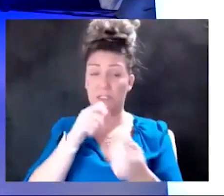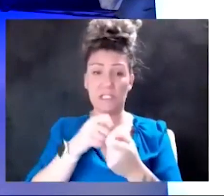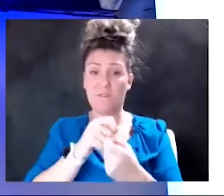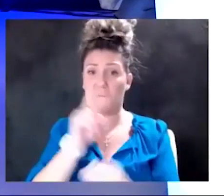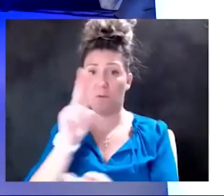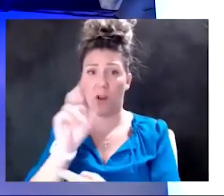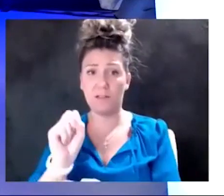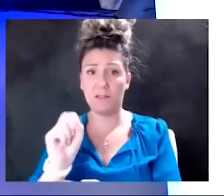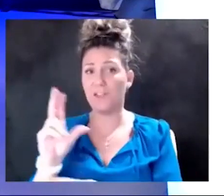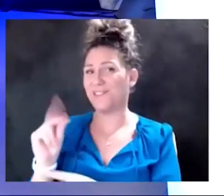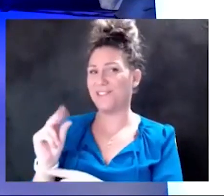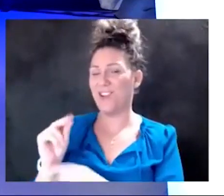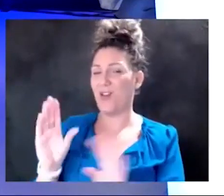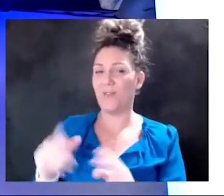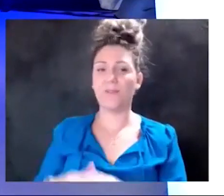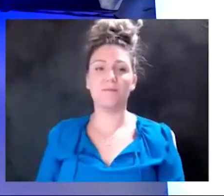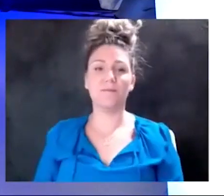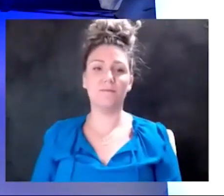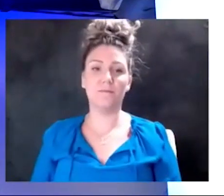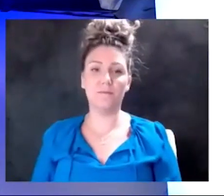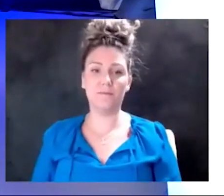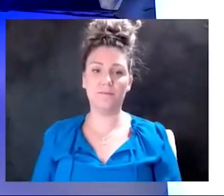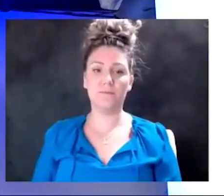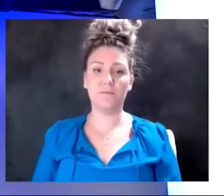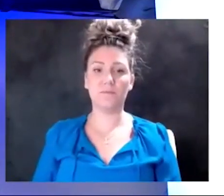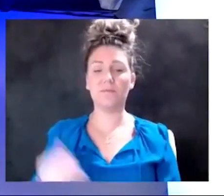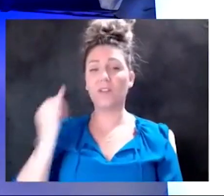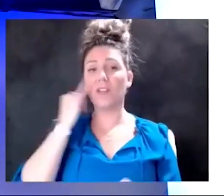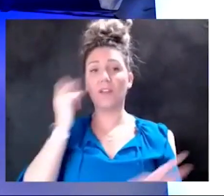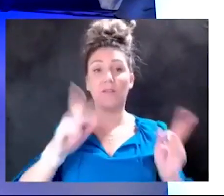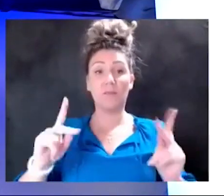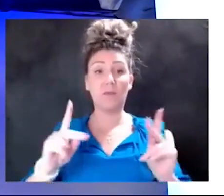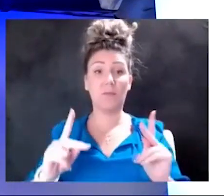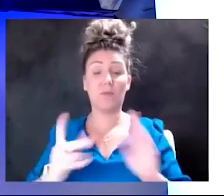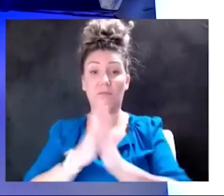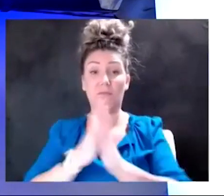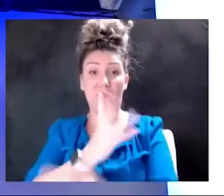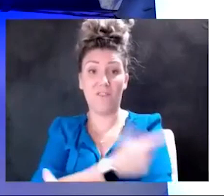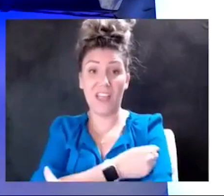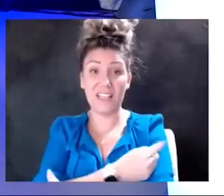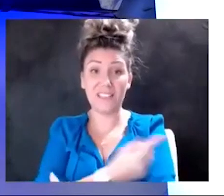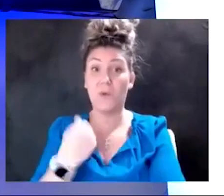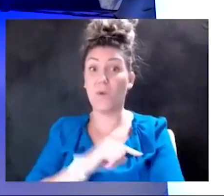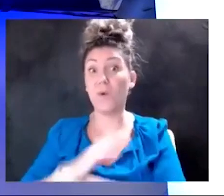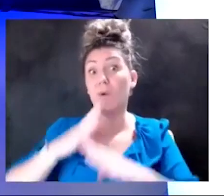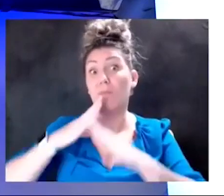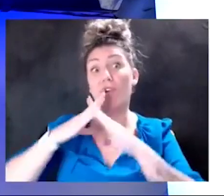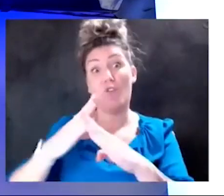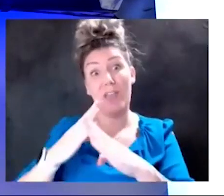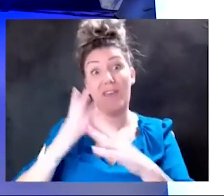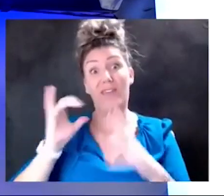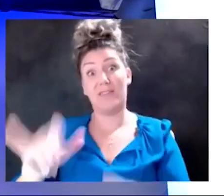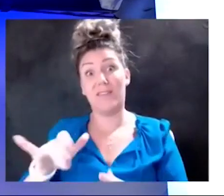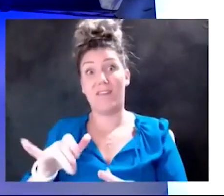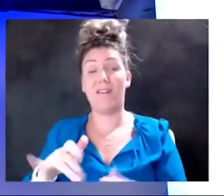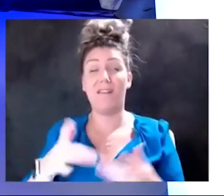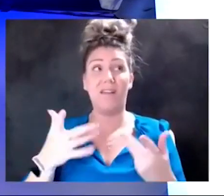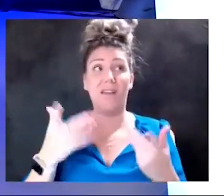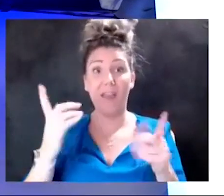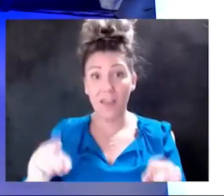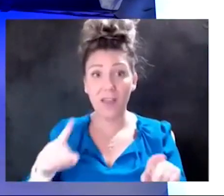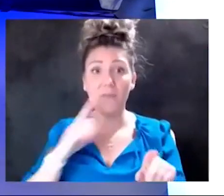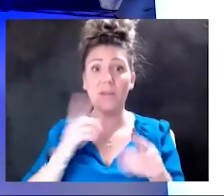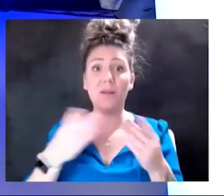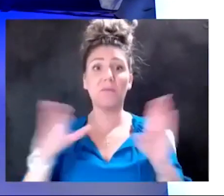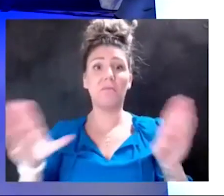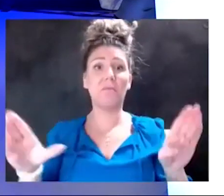but I think if people would get vaccinated, we could prevent this. Yeah, just get vaccinated. So, there are these public health measures